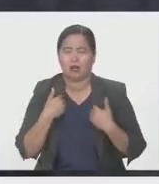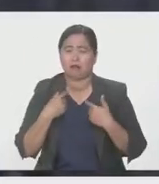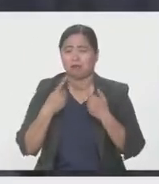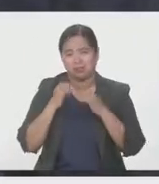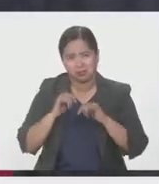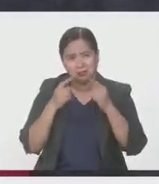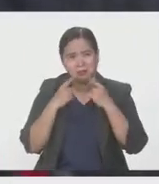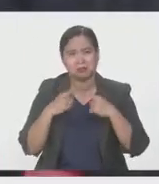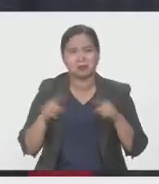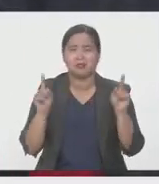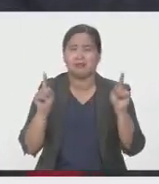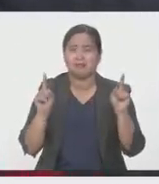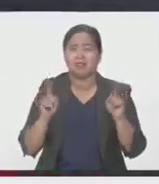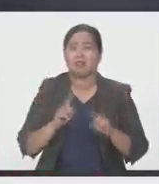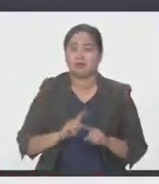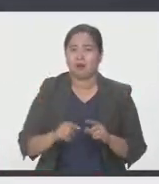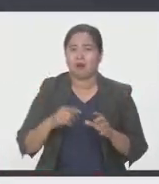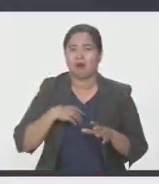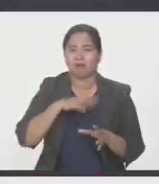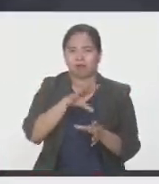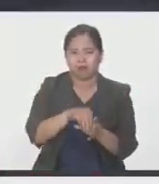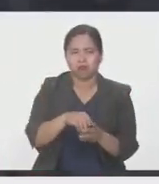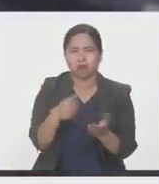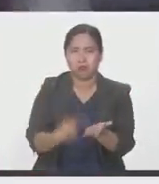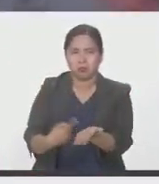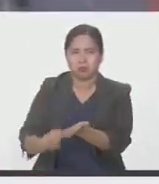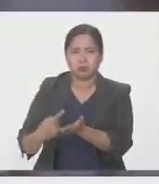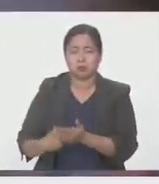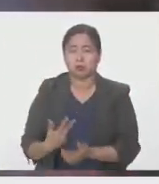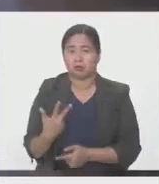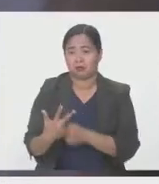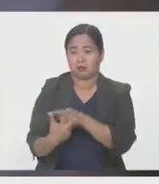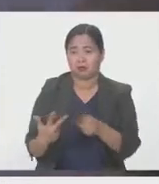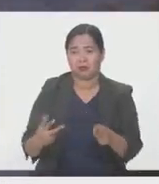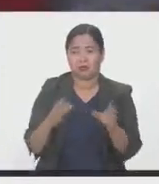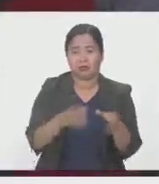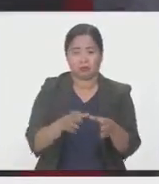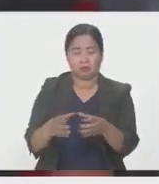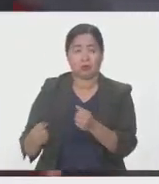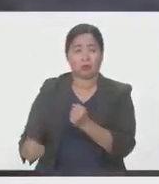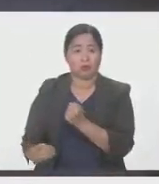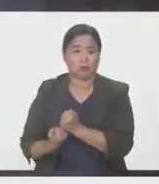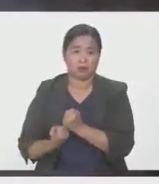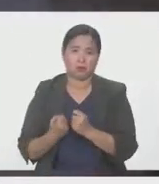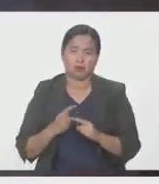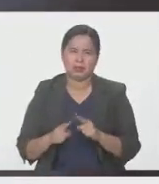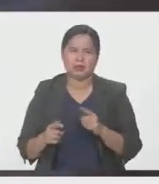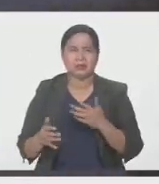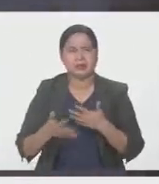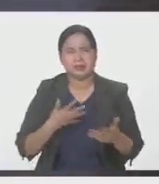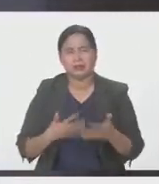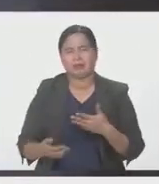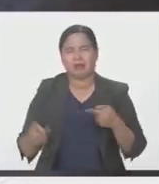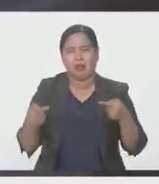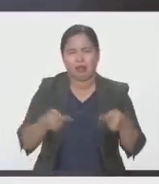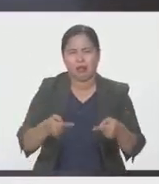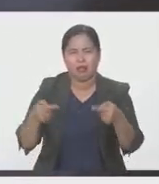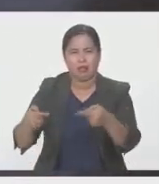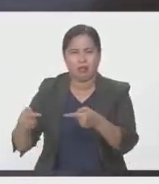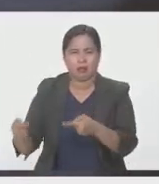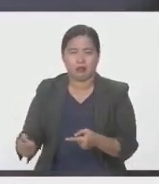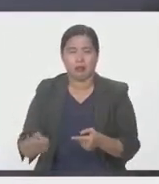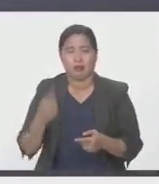achievement, and has since engaged in coalition discussions with three potential right-wing allies. However, disagreements over certain aspects of